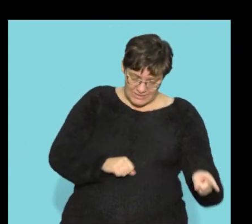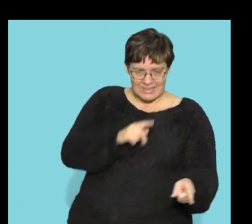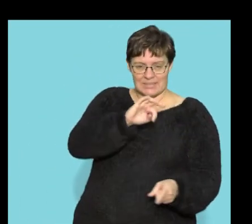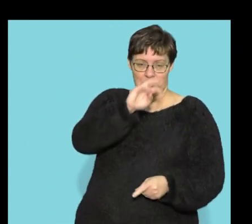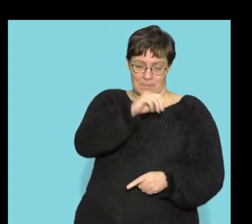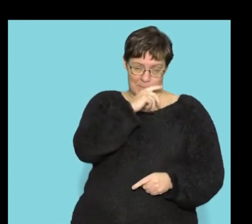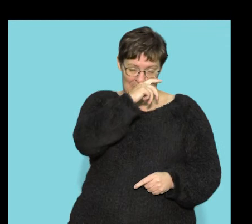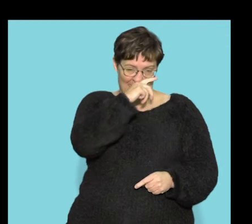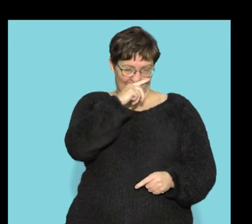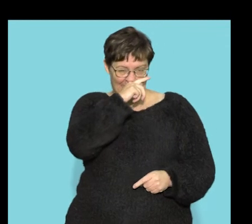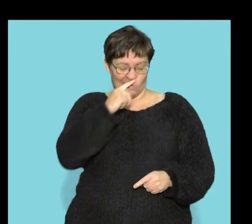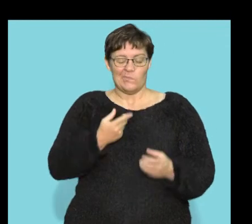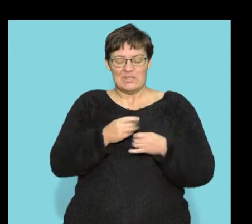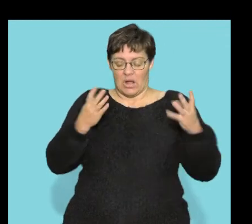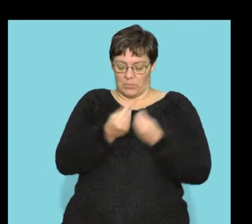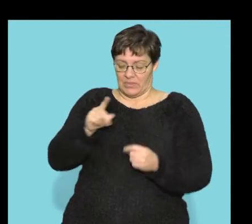start with Joe first.